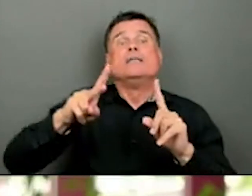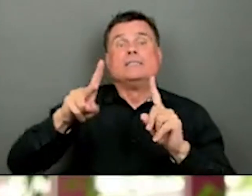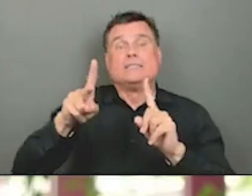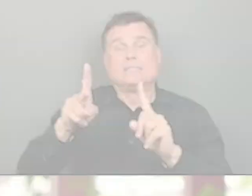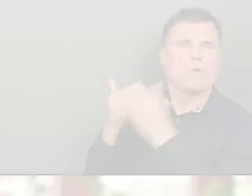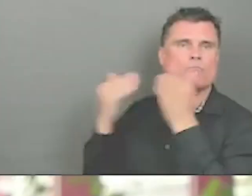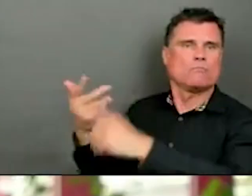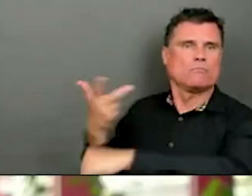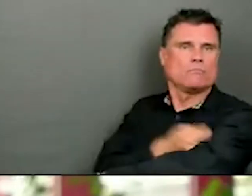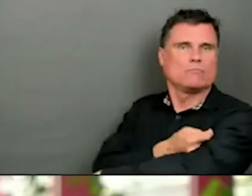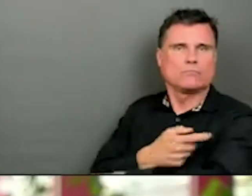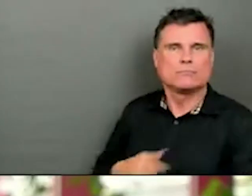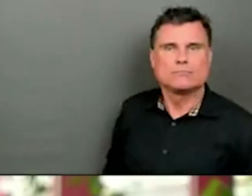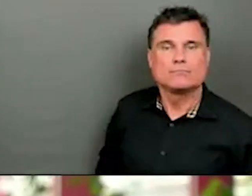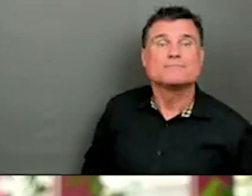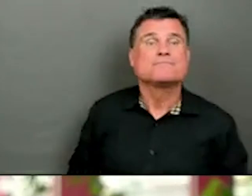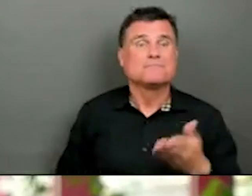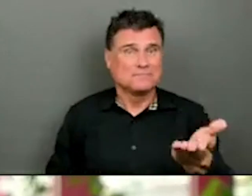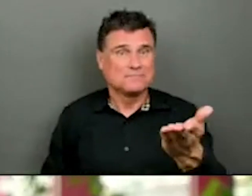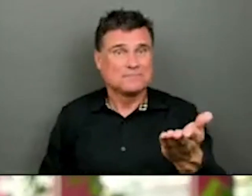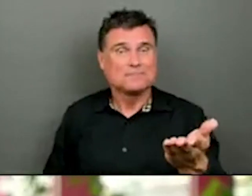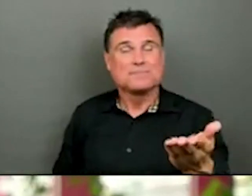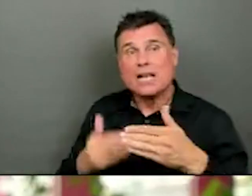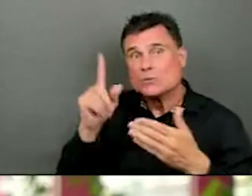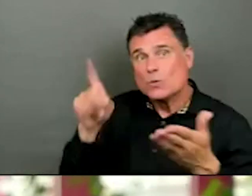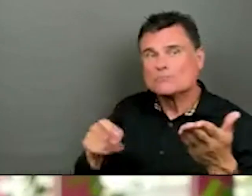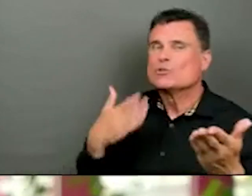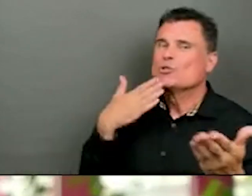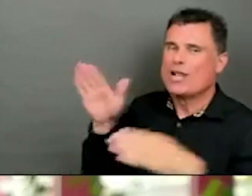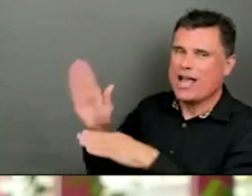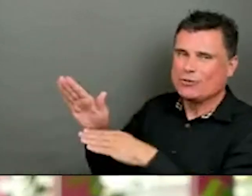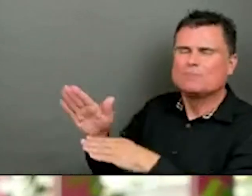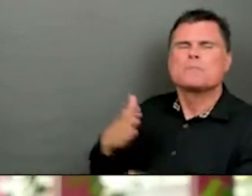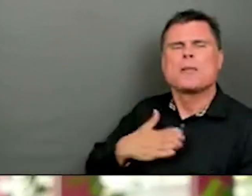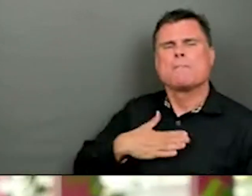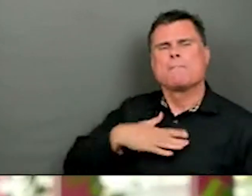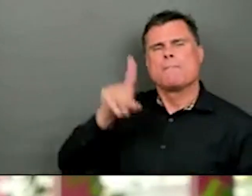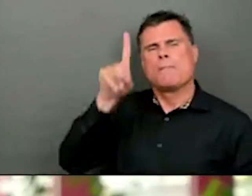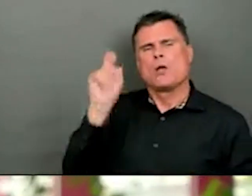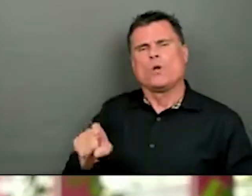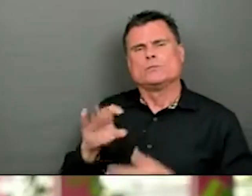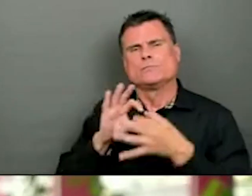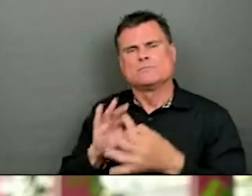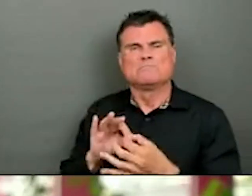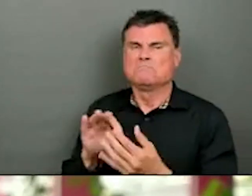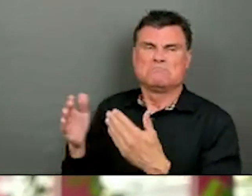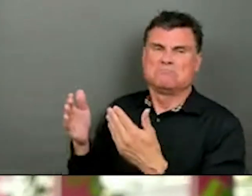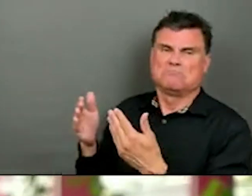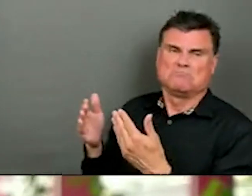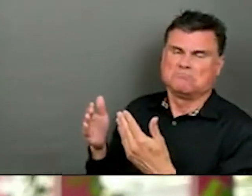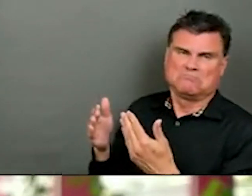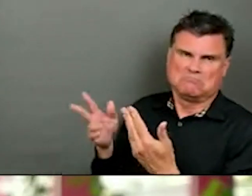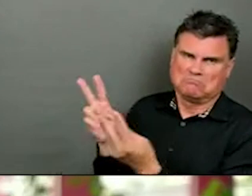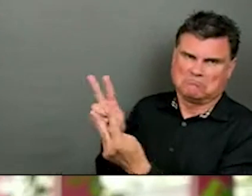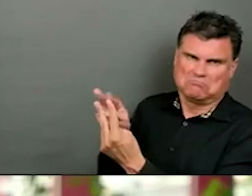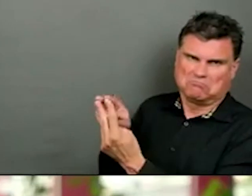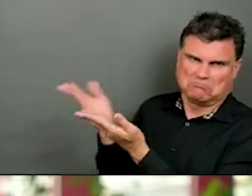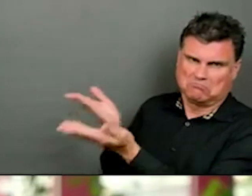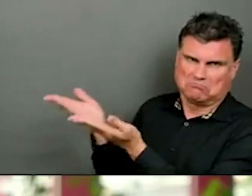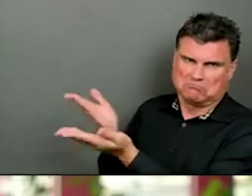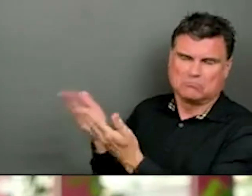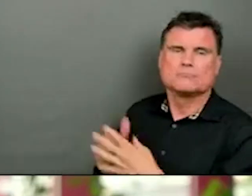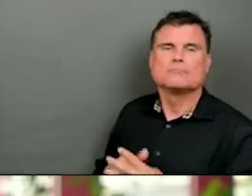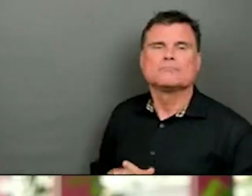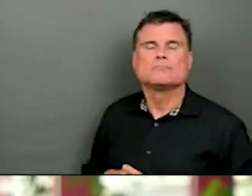possible as well. Good afternoon. Thanks for taking my call. My question was, I guess, for either one, the doctor or the minister,